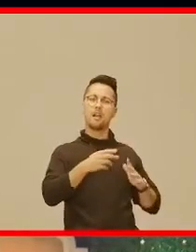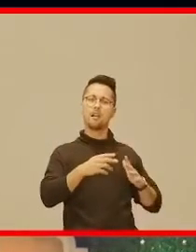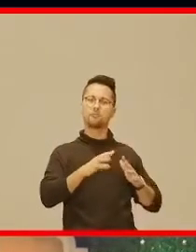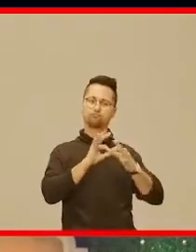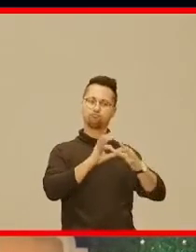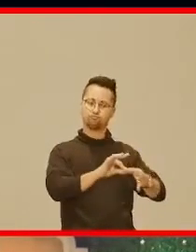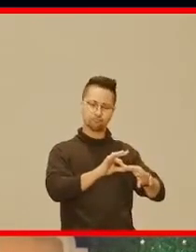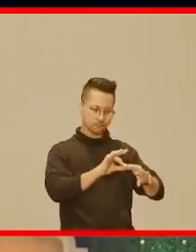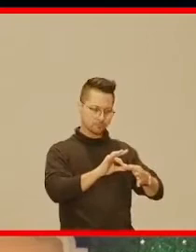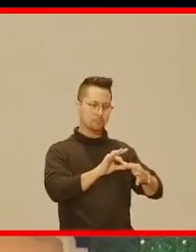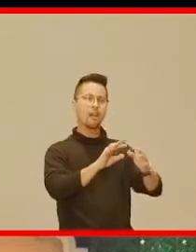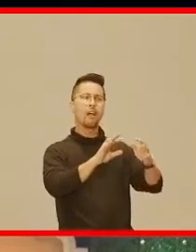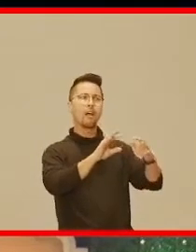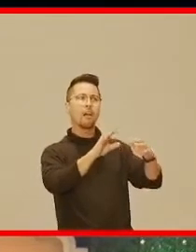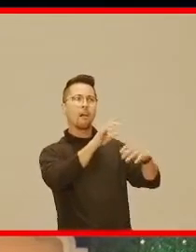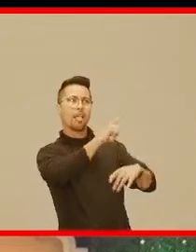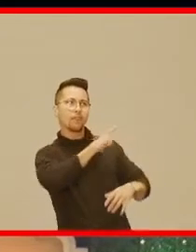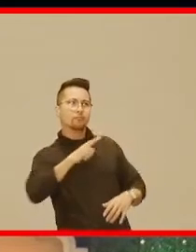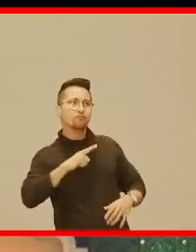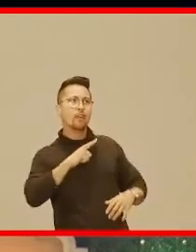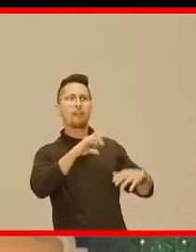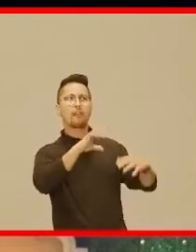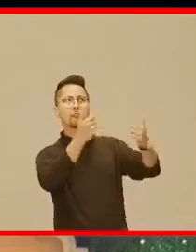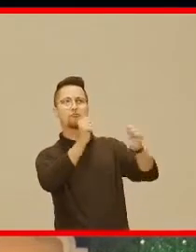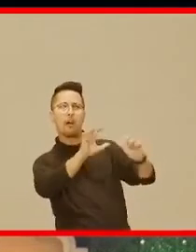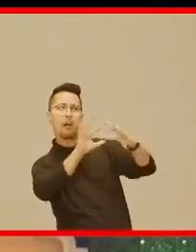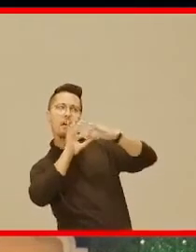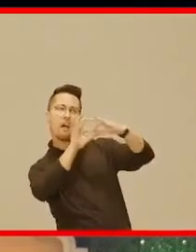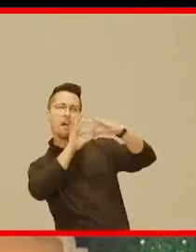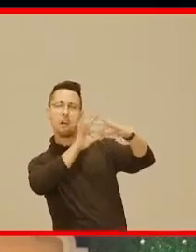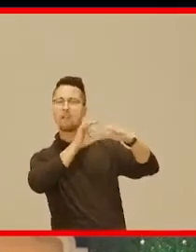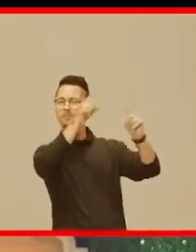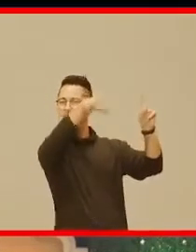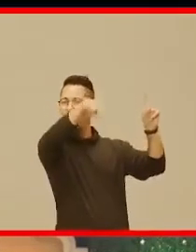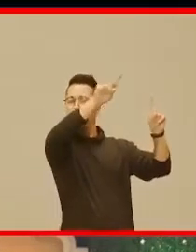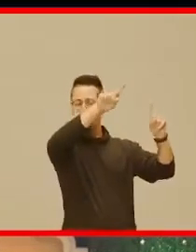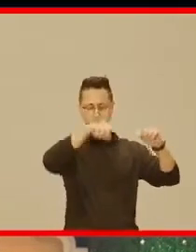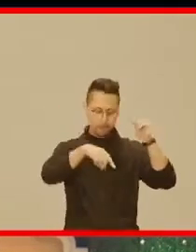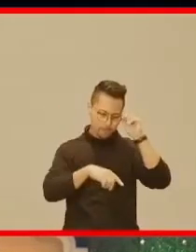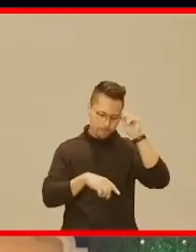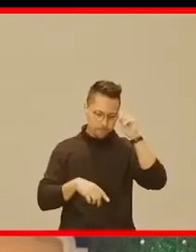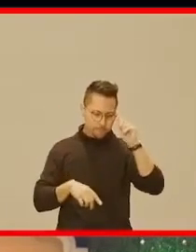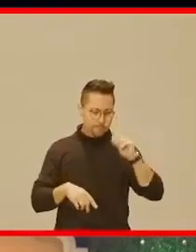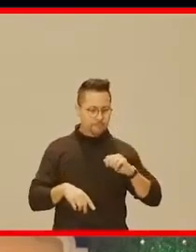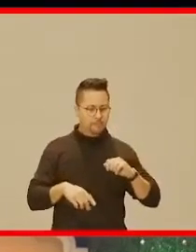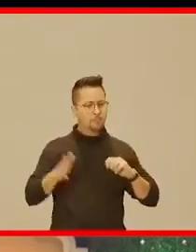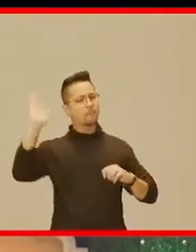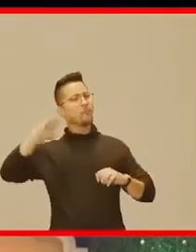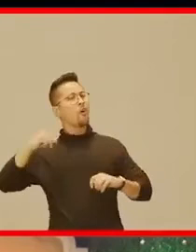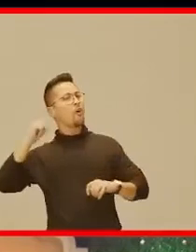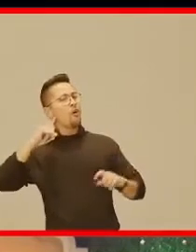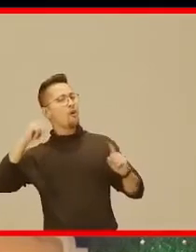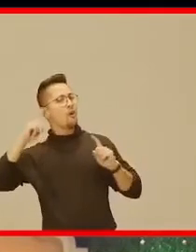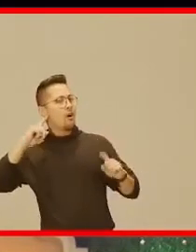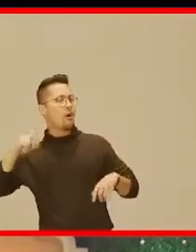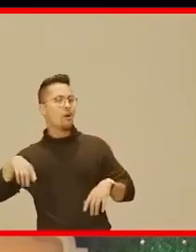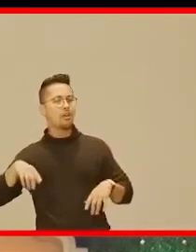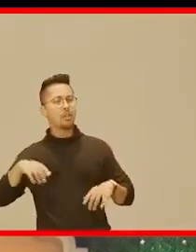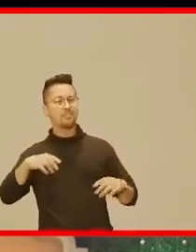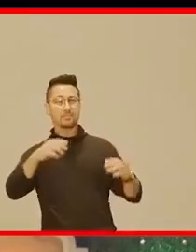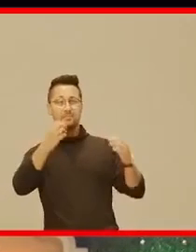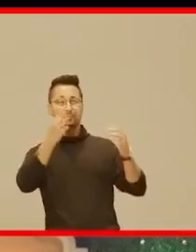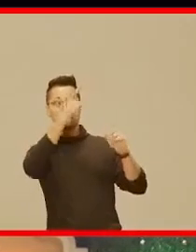developing relationships with your legislators. I've heard it said on the one hand that many